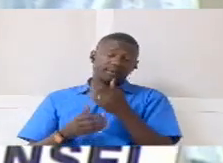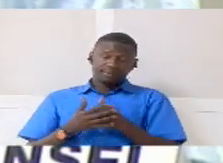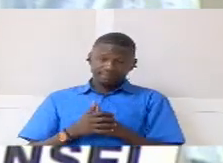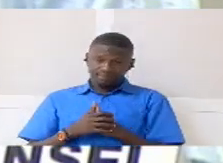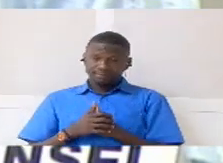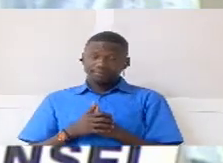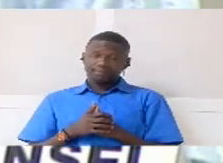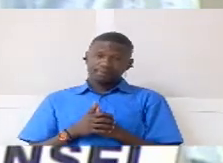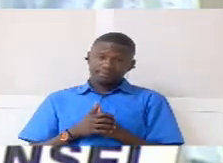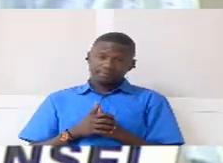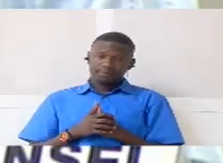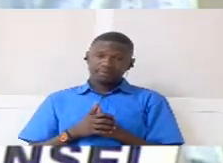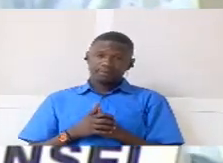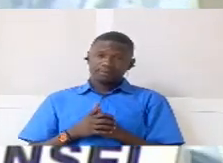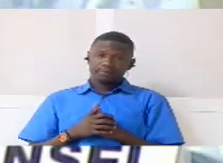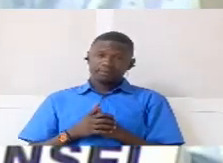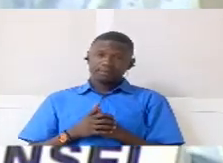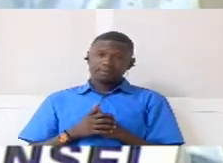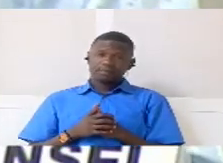la kulube lari nyono manyaming.